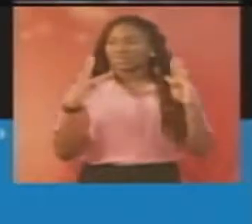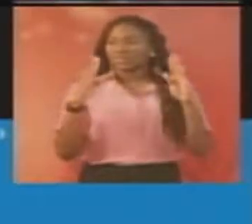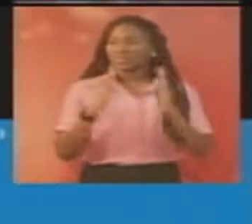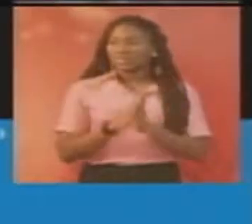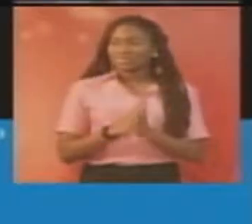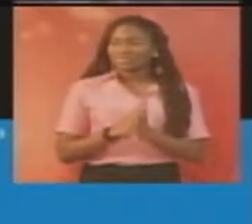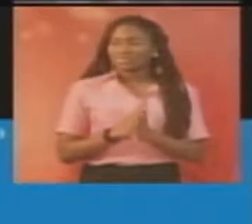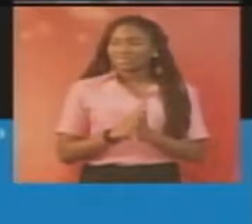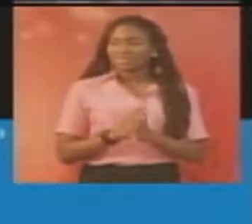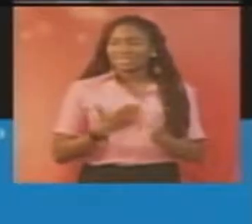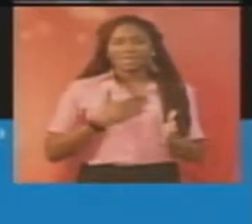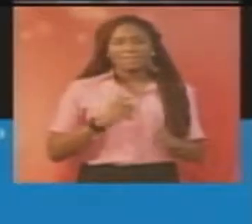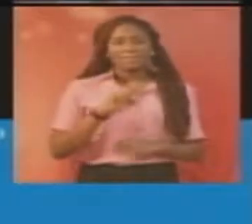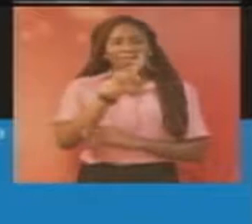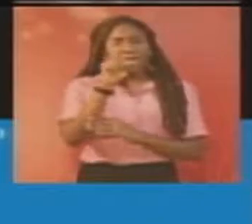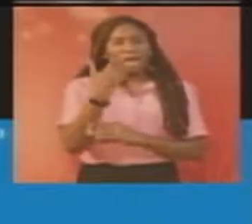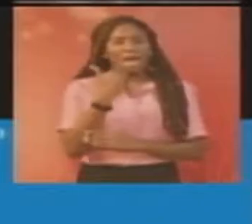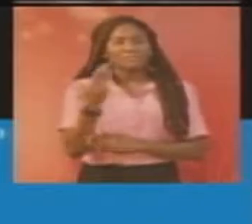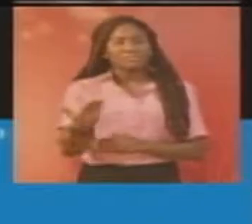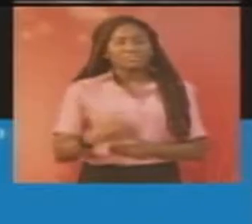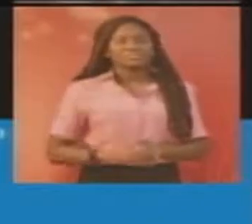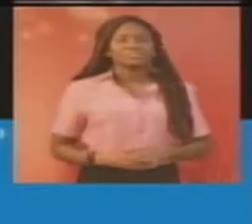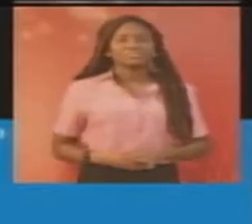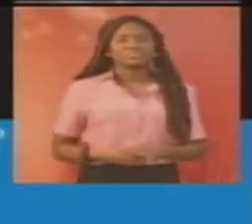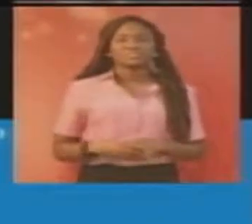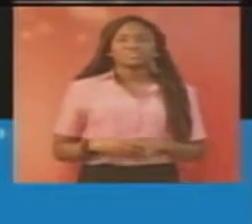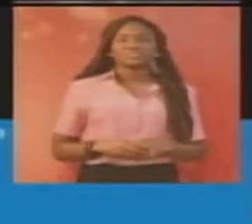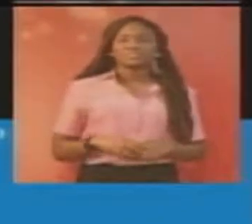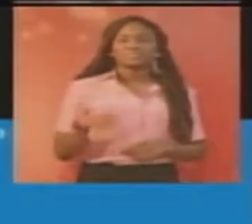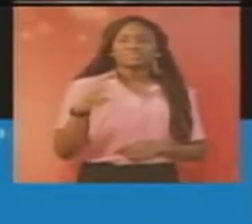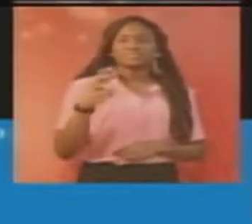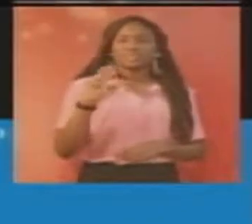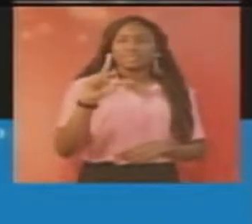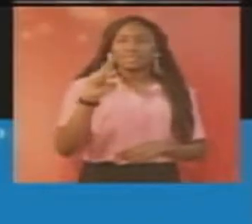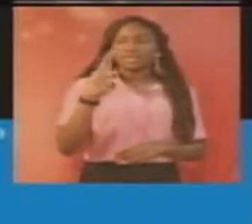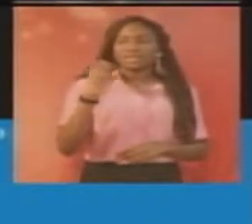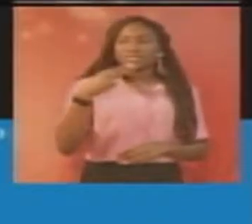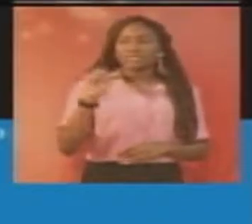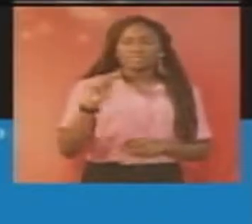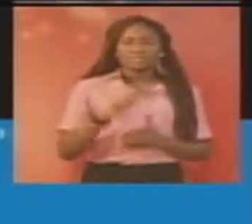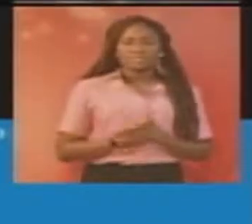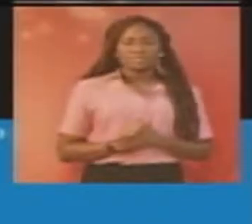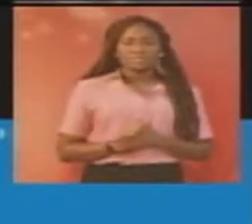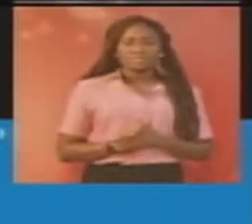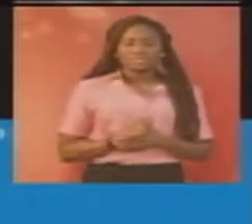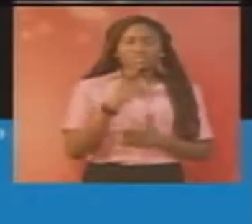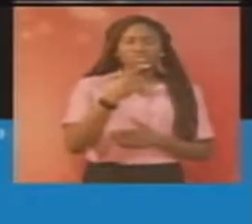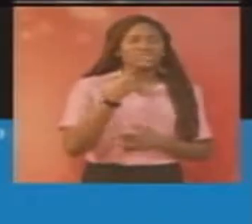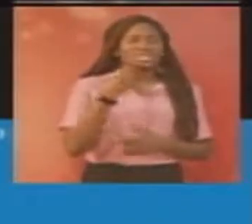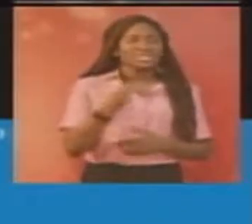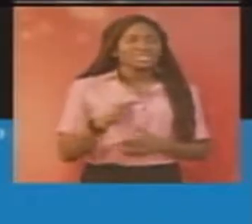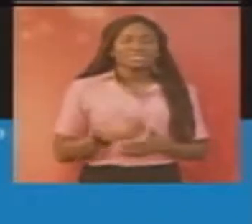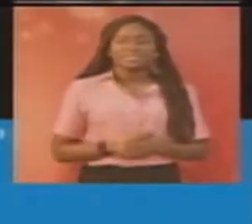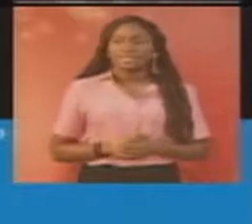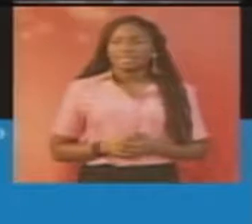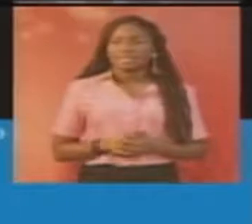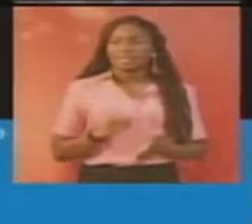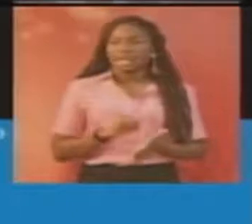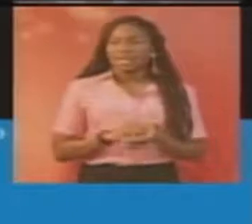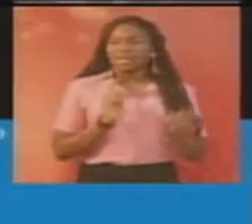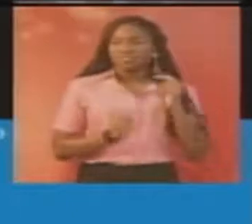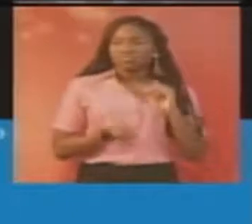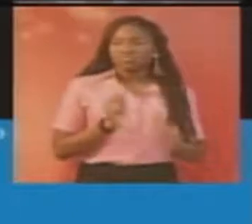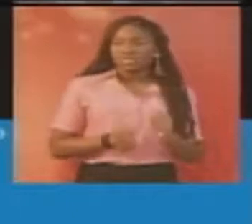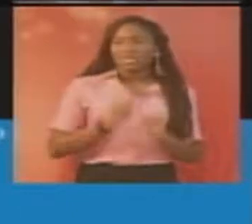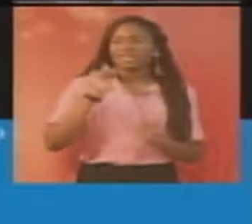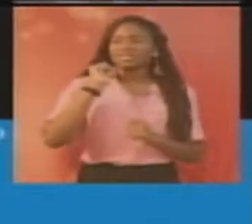News. My question this morning is for Ms. Suchan. Ms. Suchan, you said that Trinidad and Tobago has a very